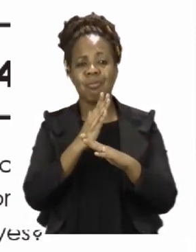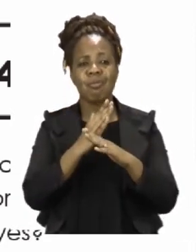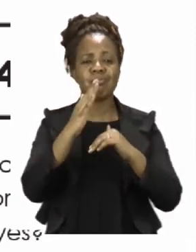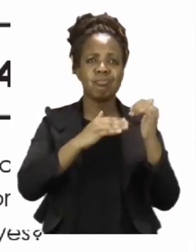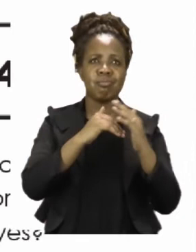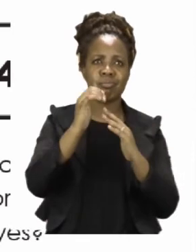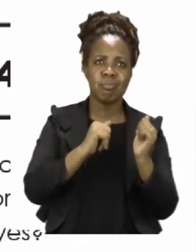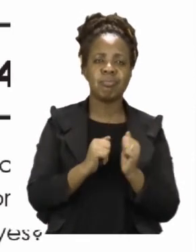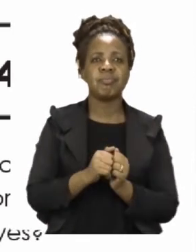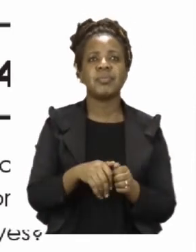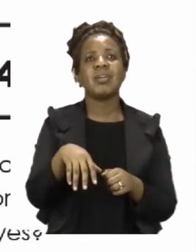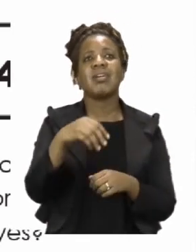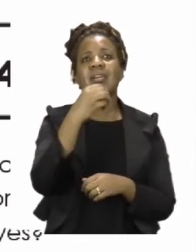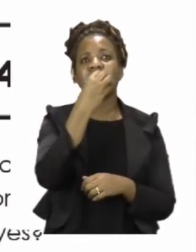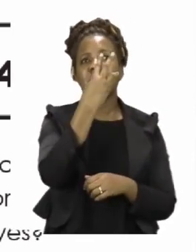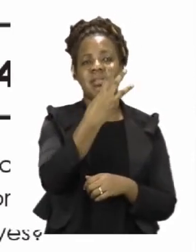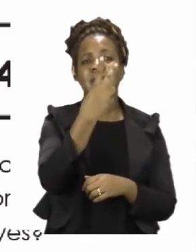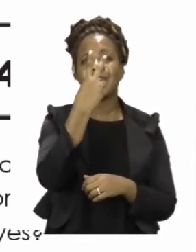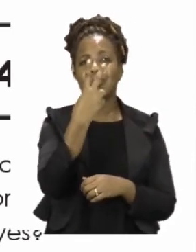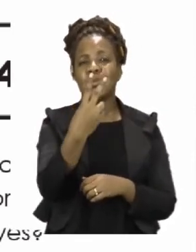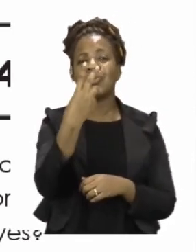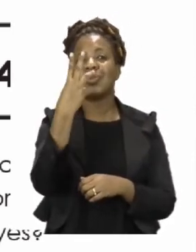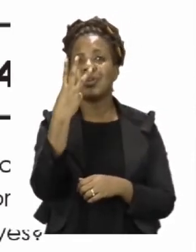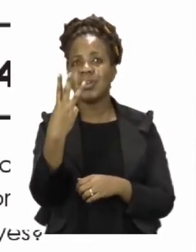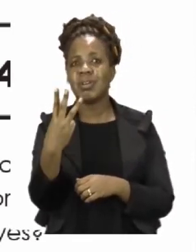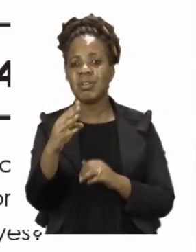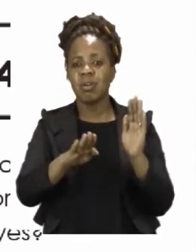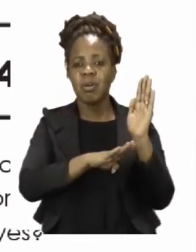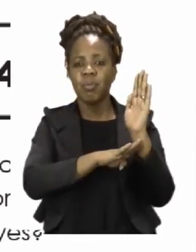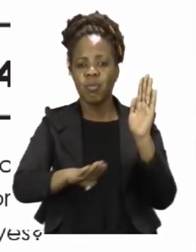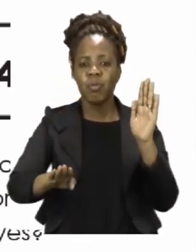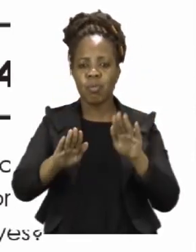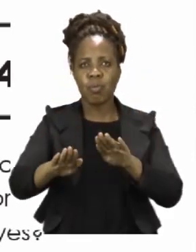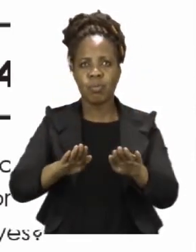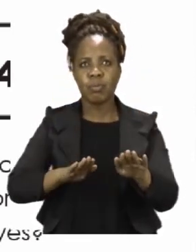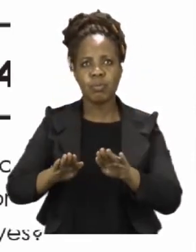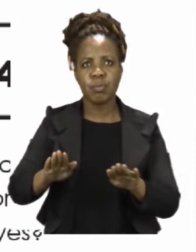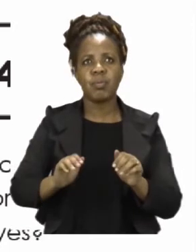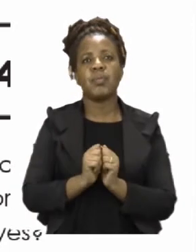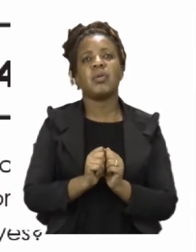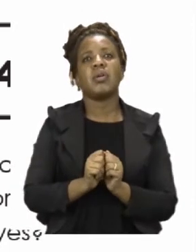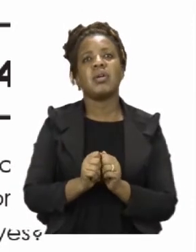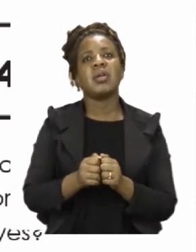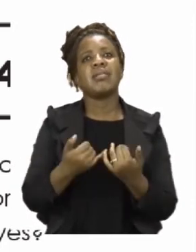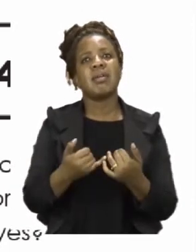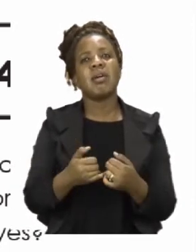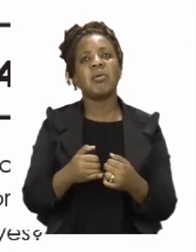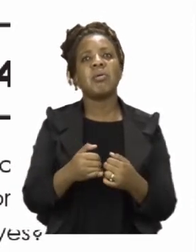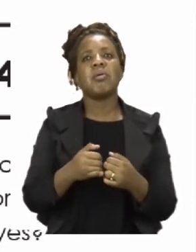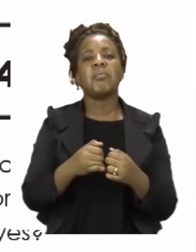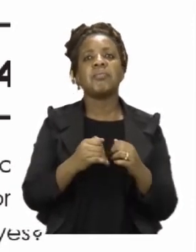you did was correct and that your answer is also correct. So let us read number 2 together.